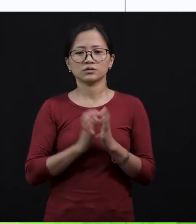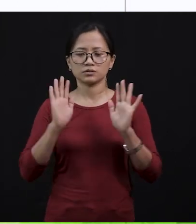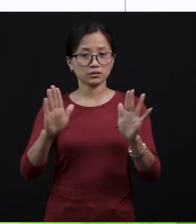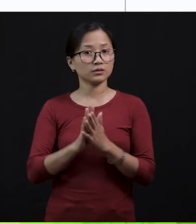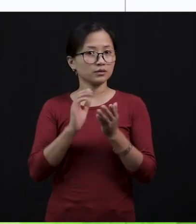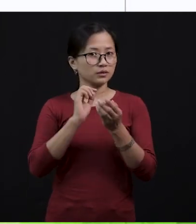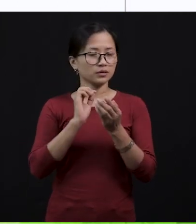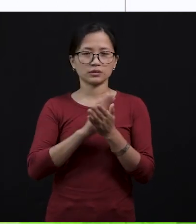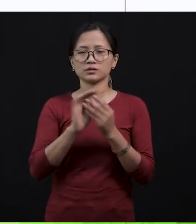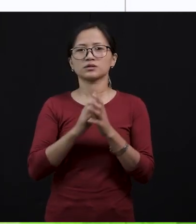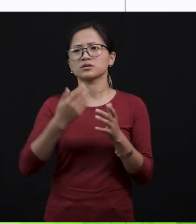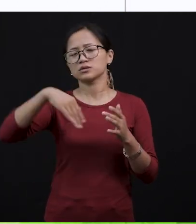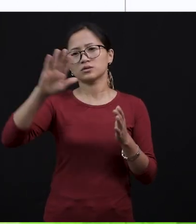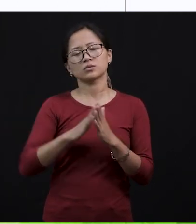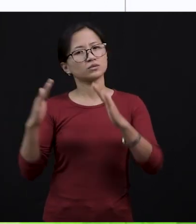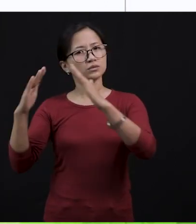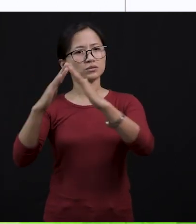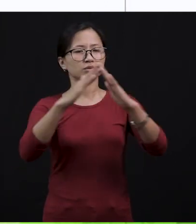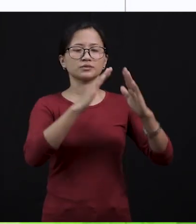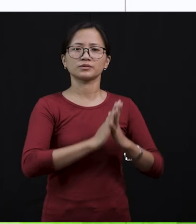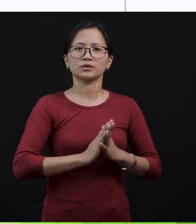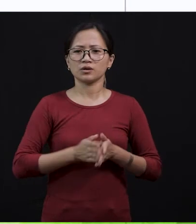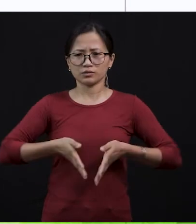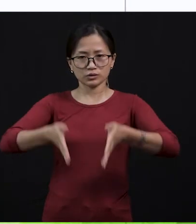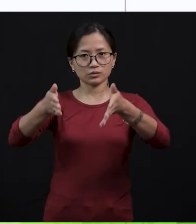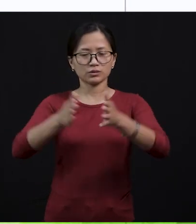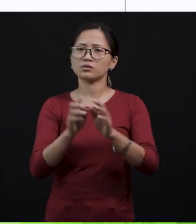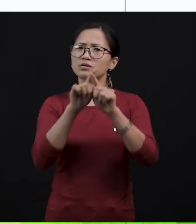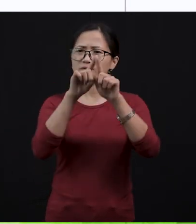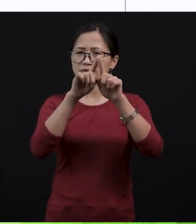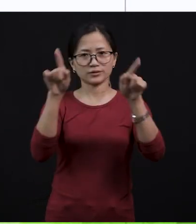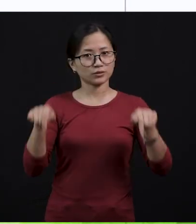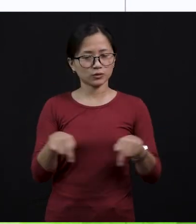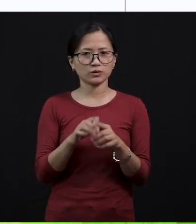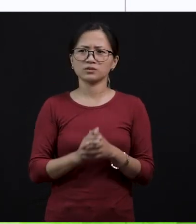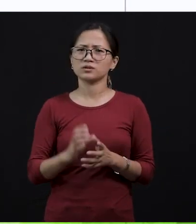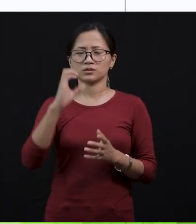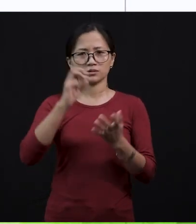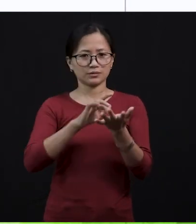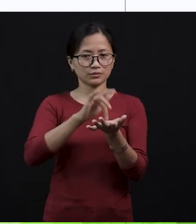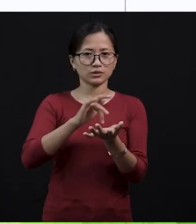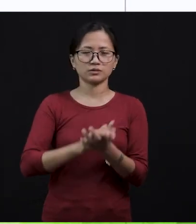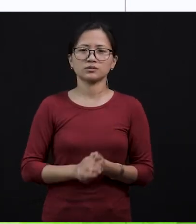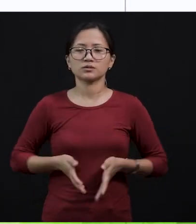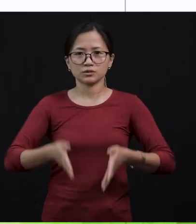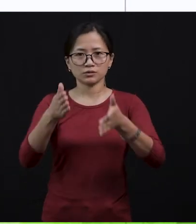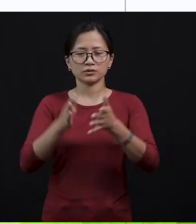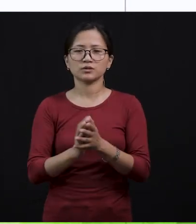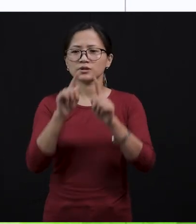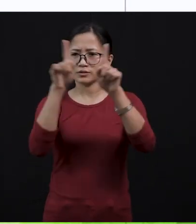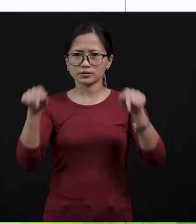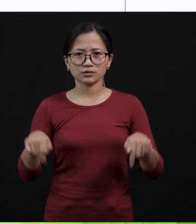you happened to go to town, that is the by street or the square, in common places such as the street and in